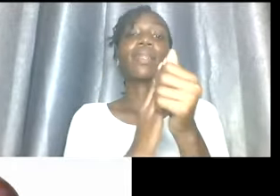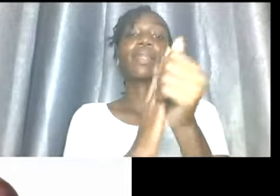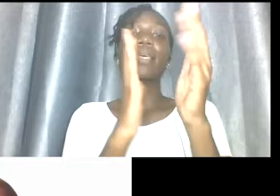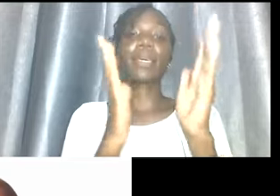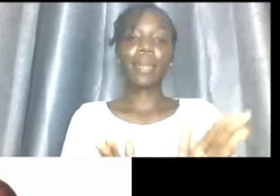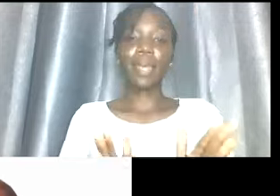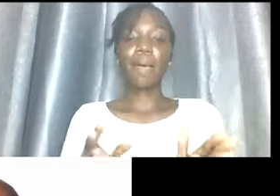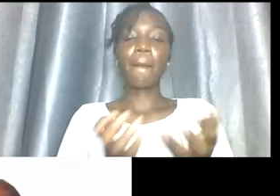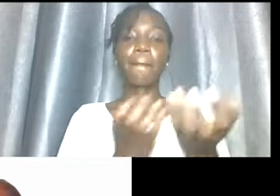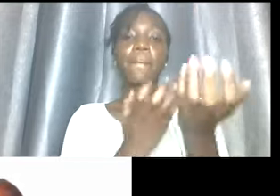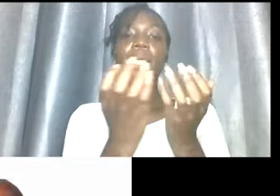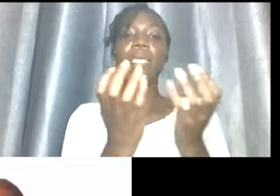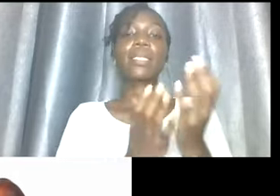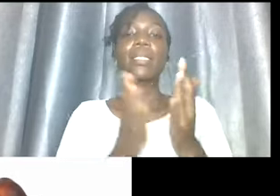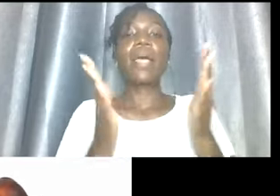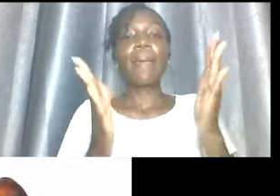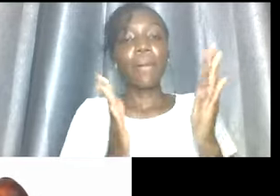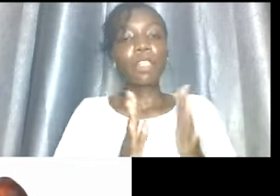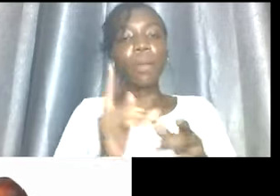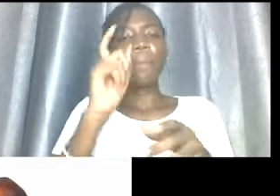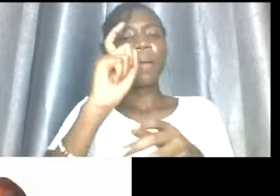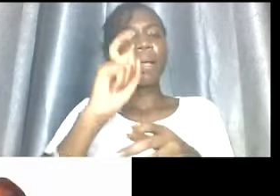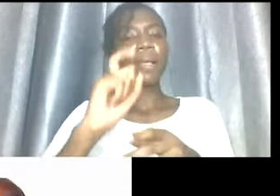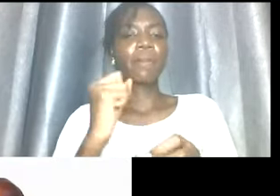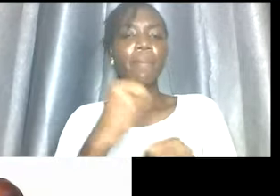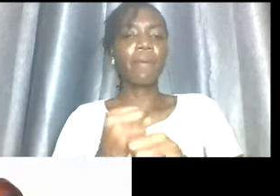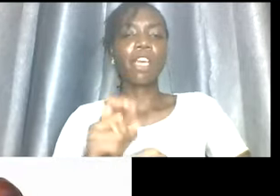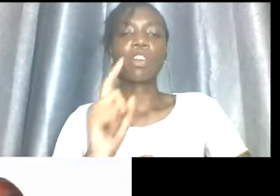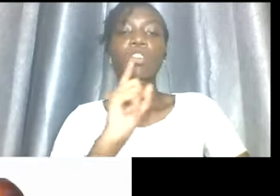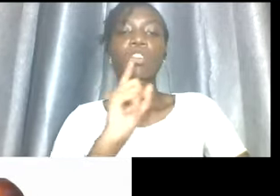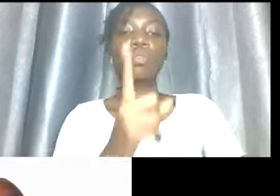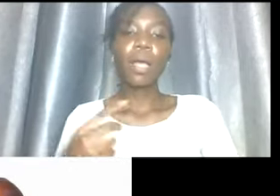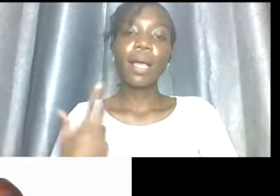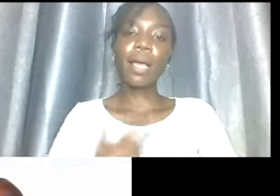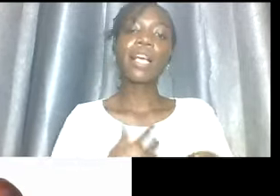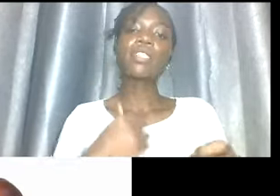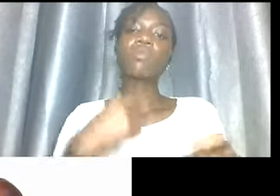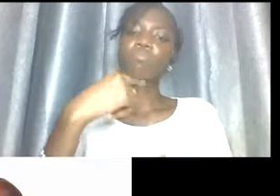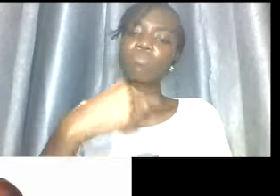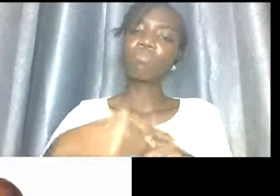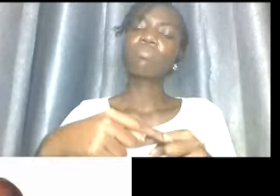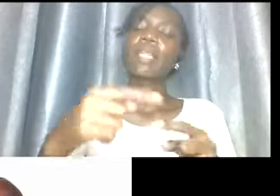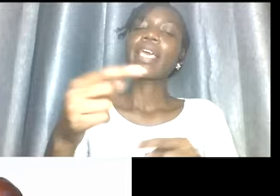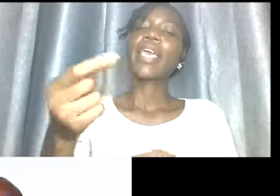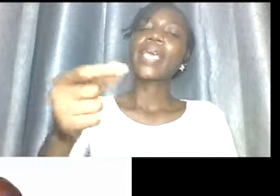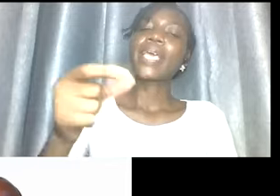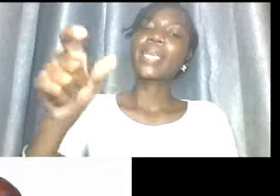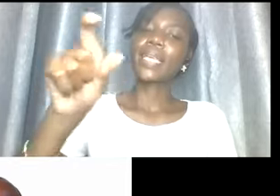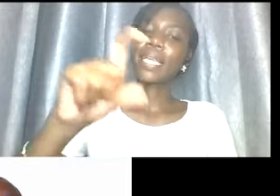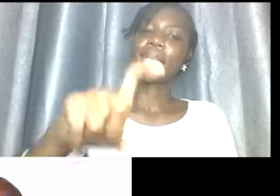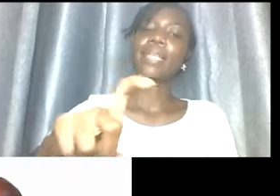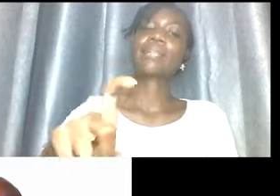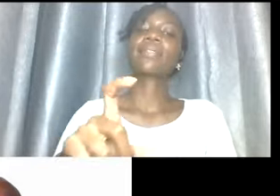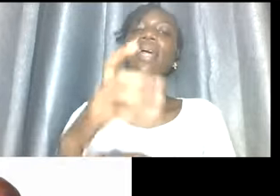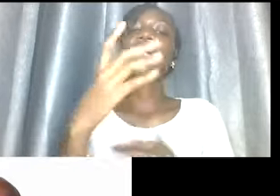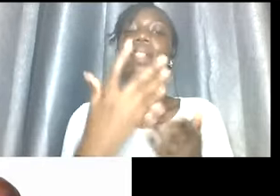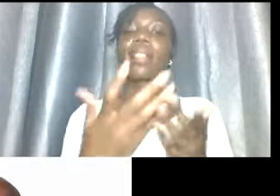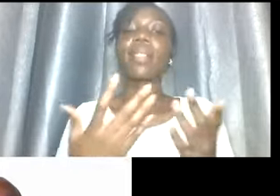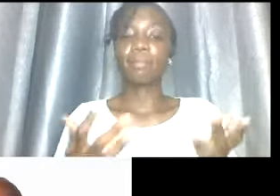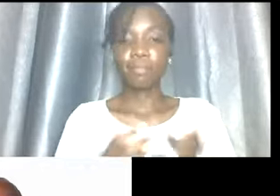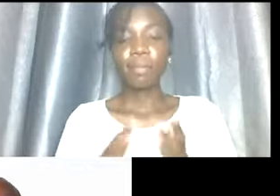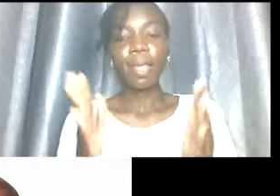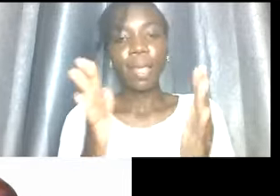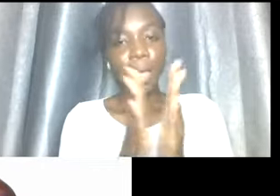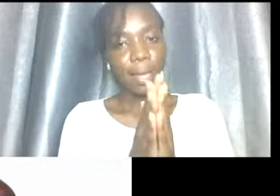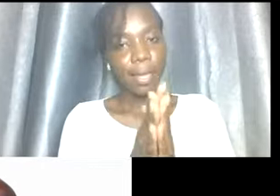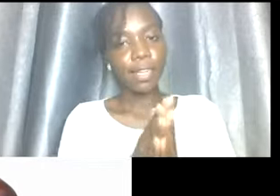is to ensure that we are continuously working to increase our capacity. UIC,